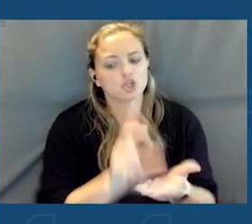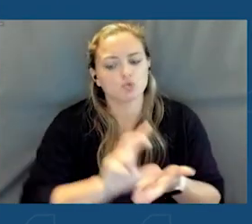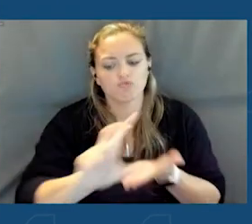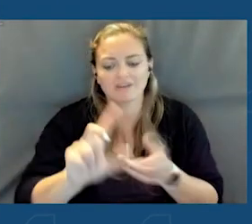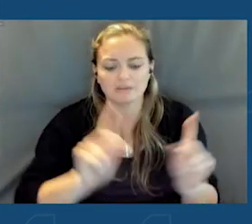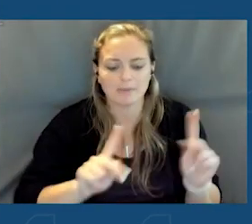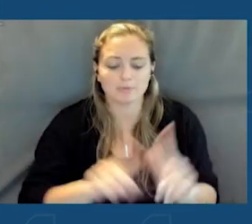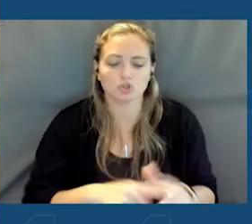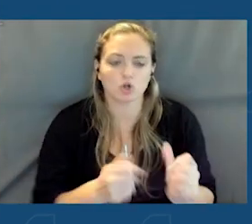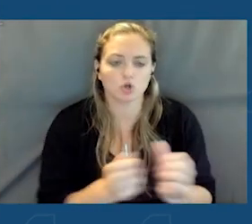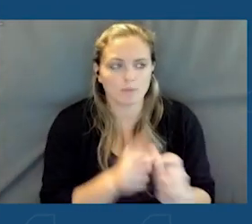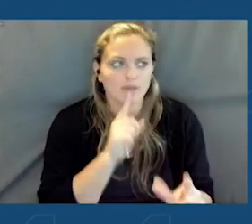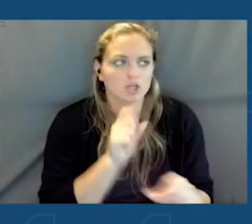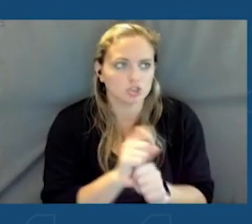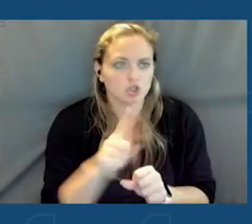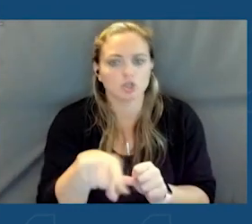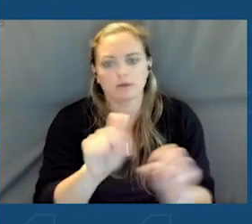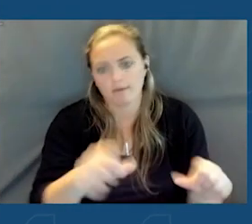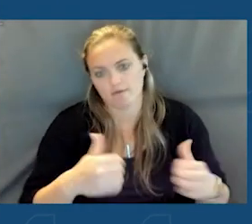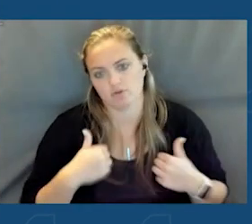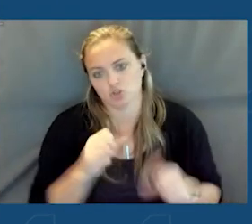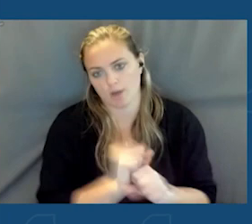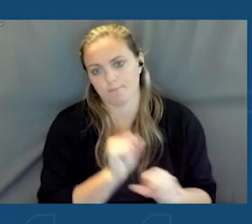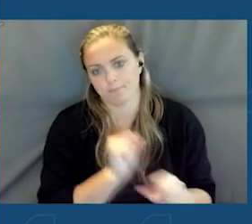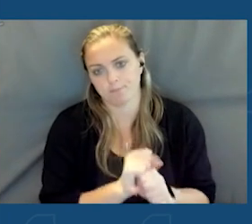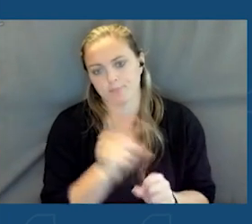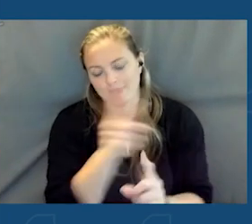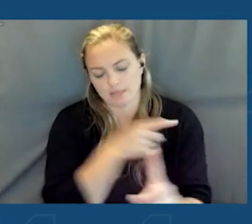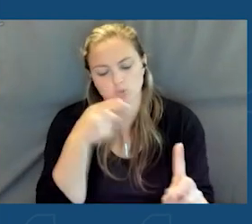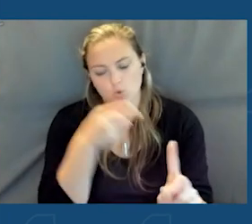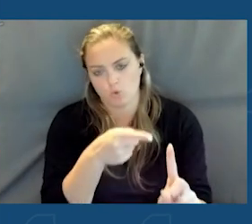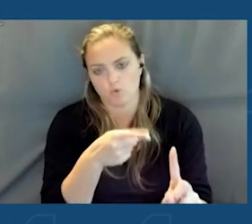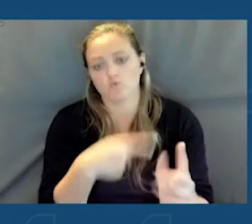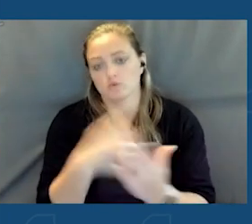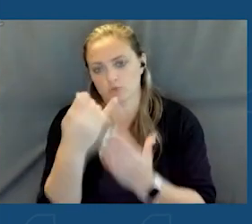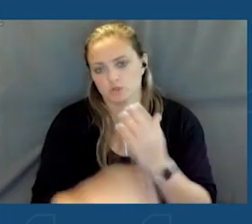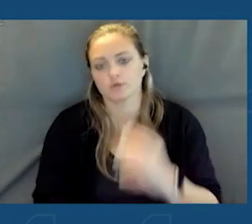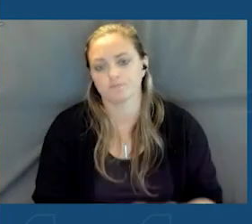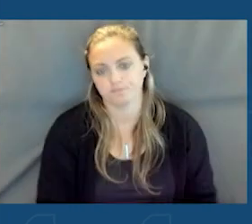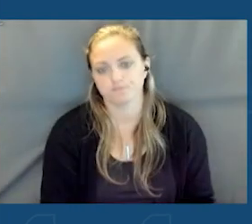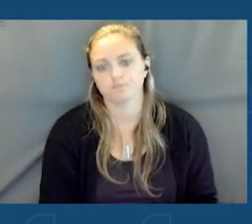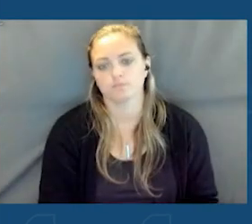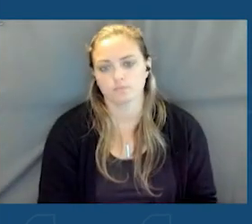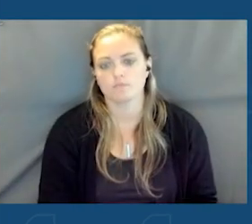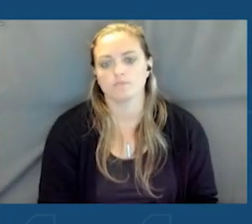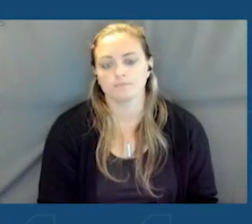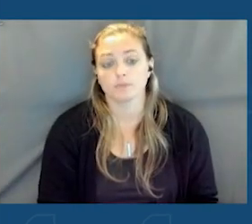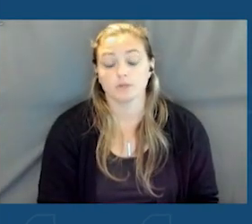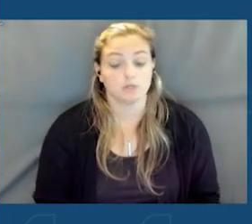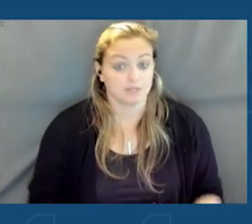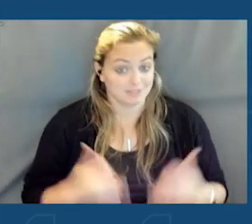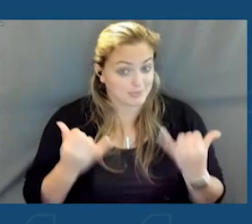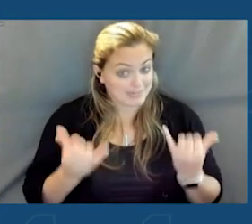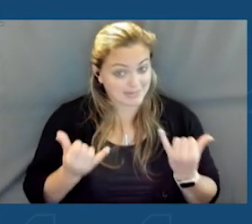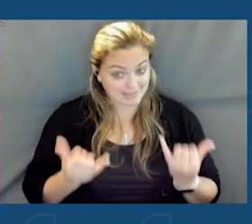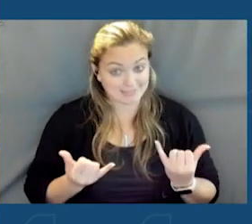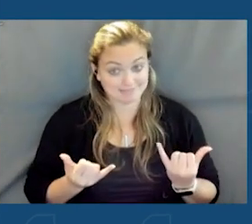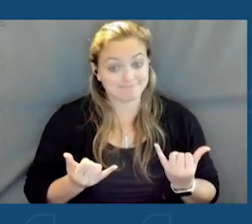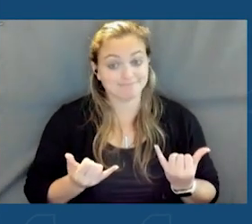with ensuring that they can have a job, and that's what we're going to do with this project. So today,